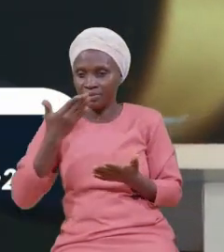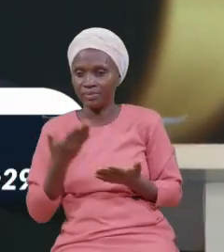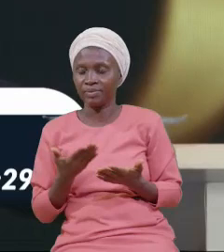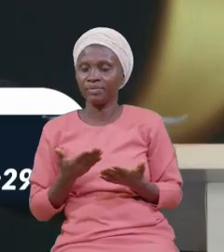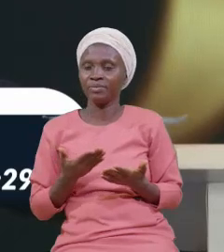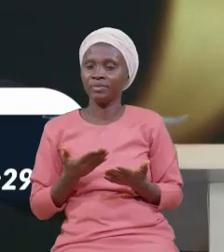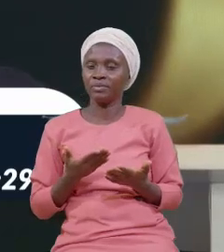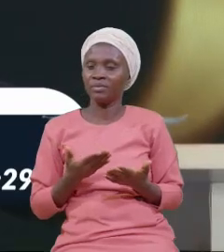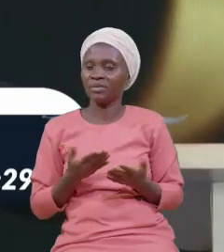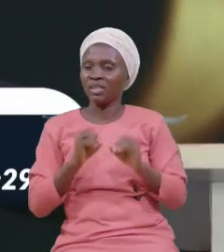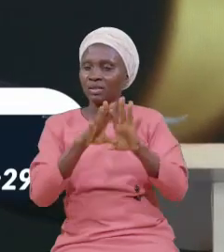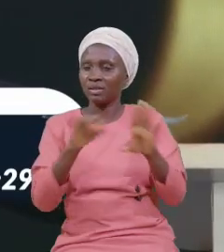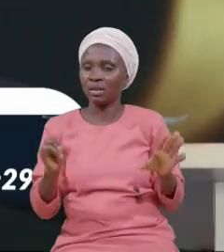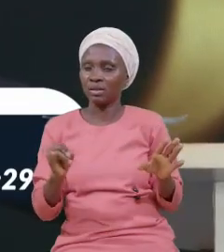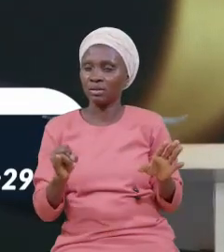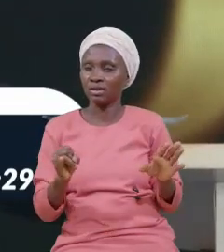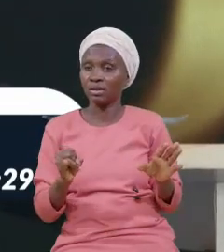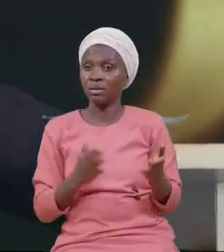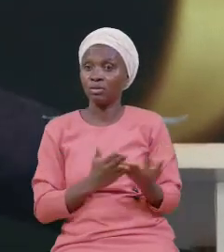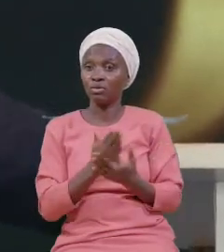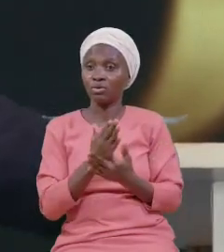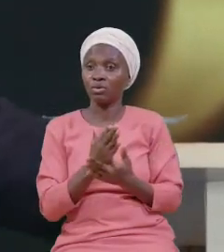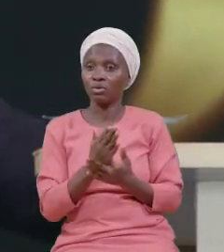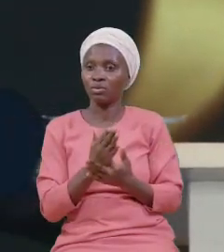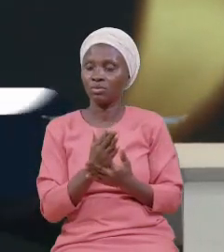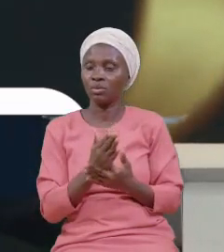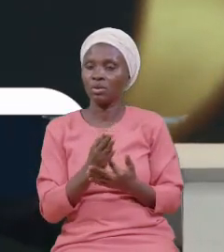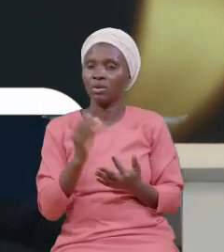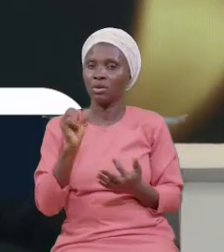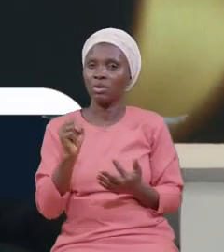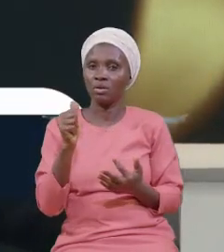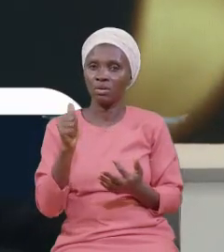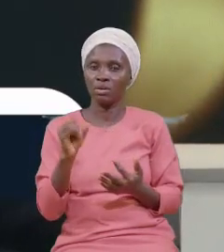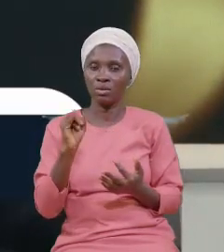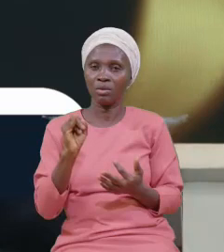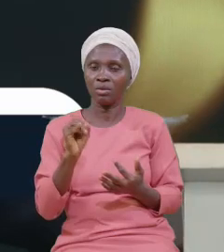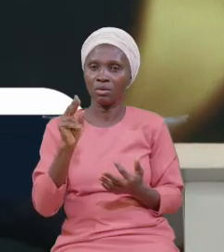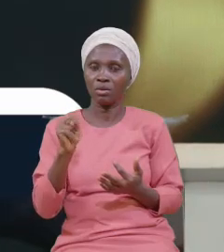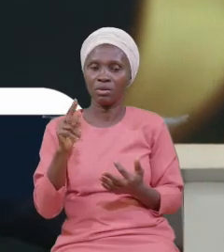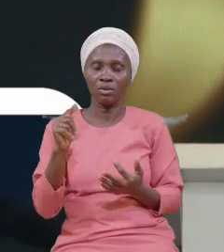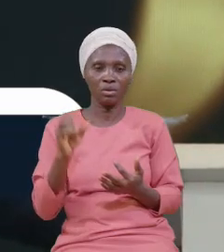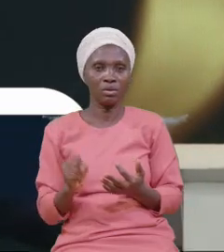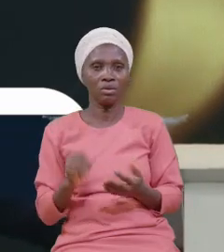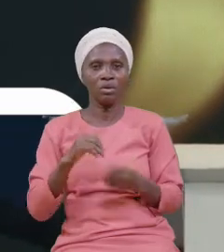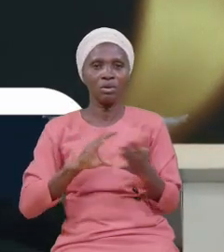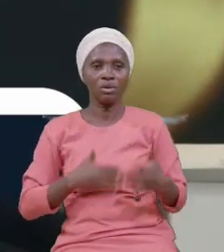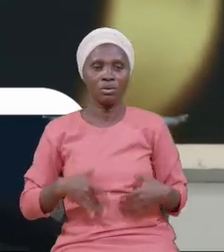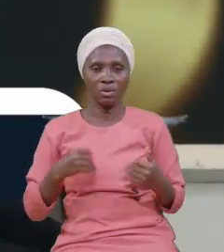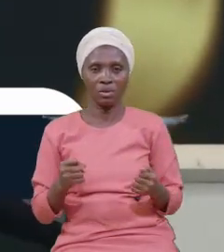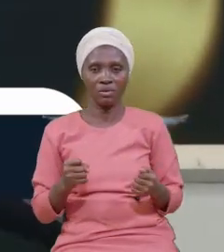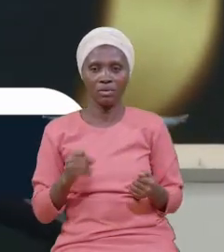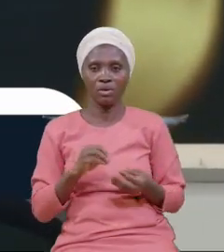in our lives. Number three is the invisible made visible.